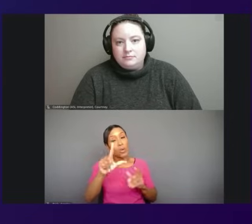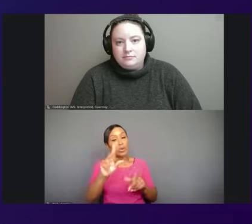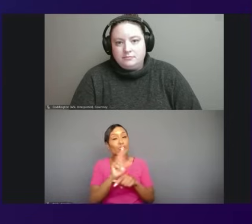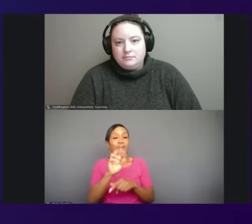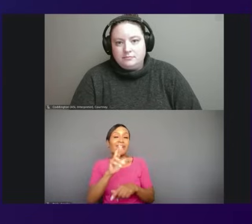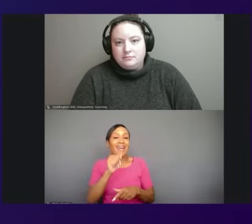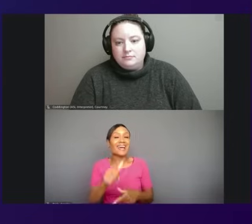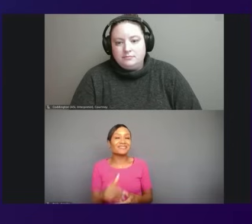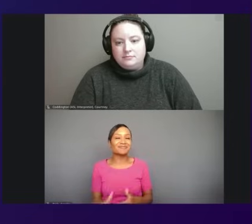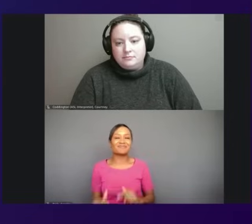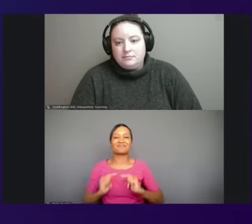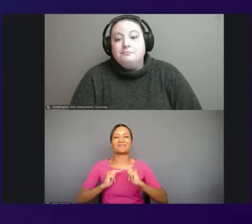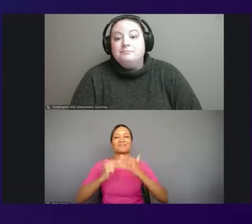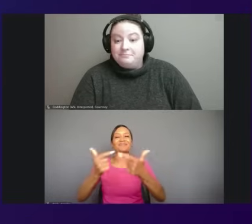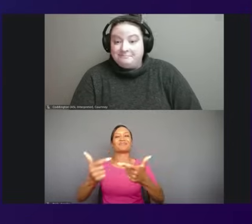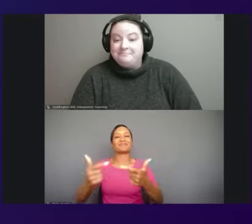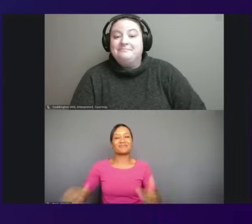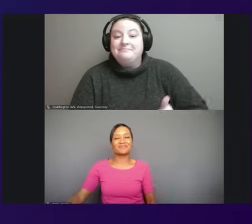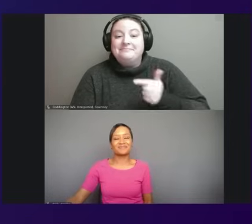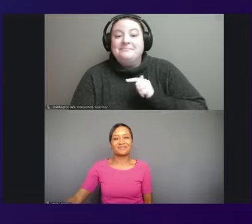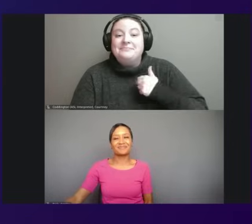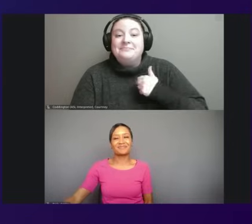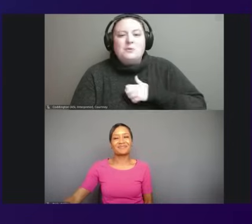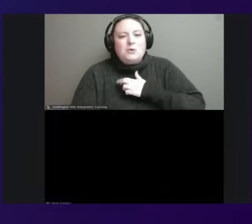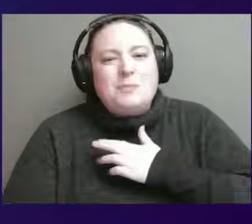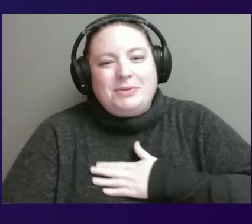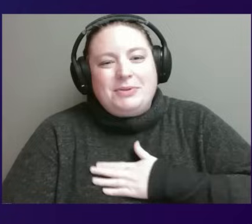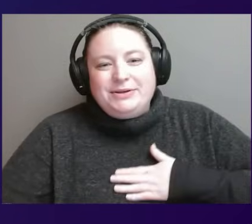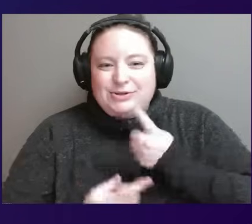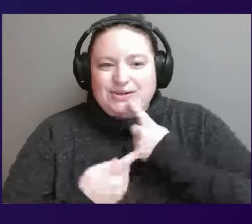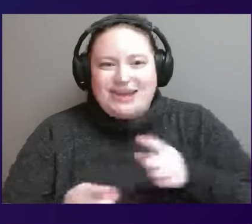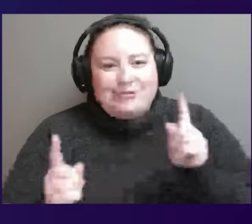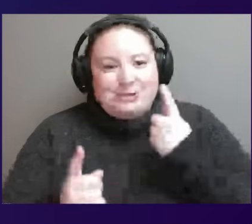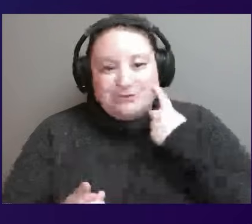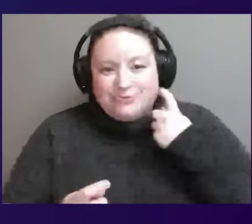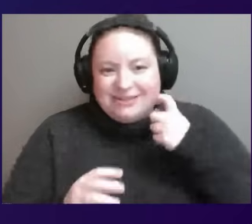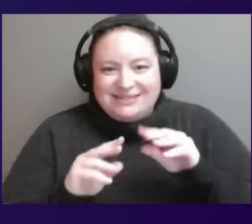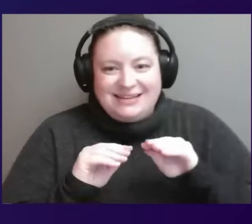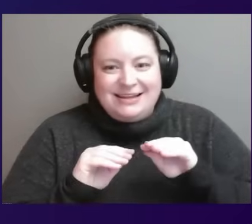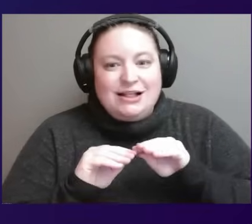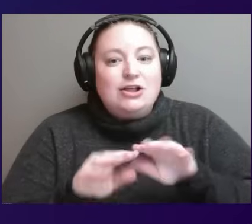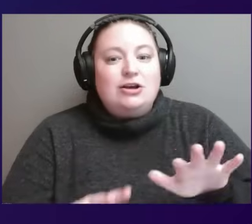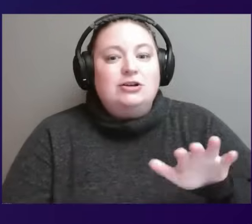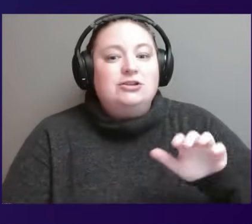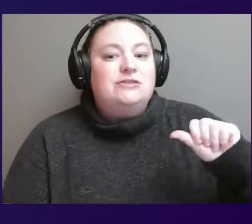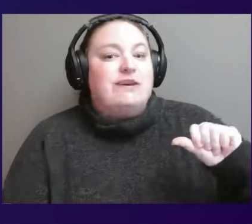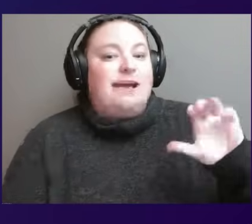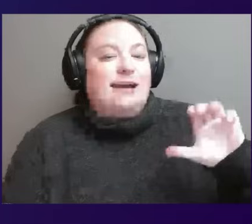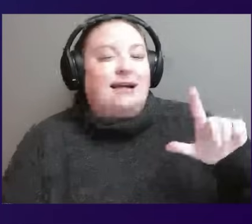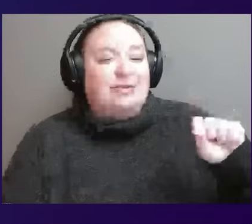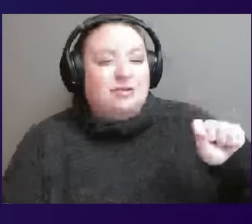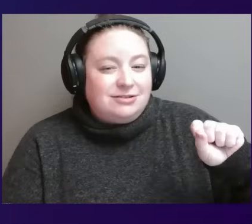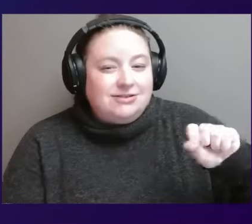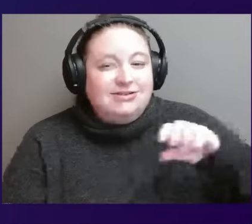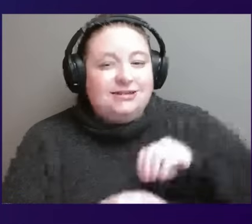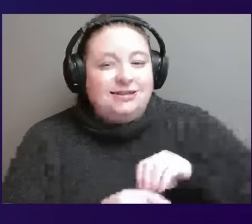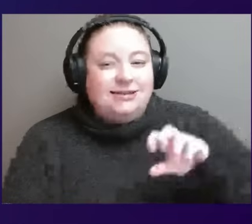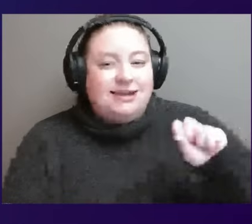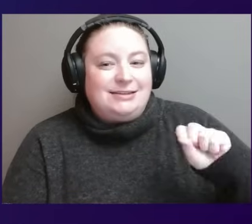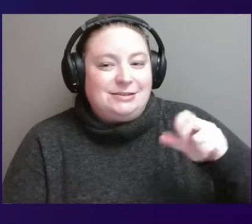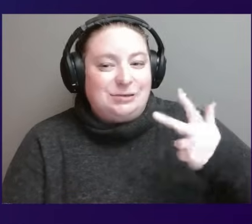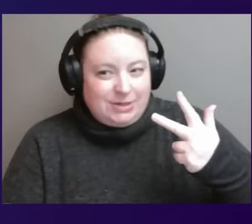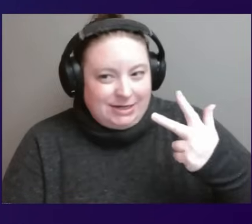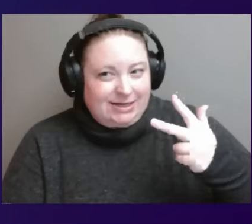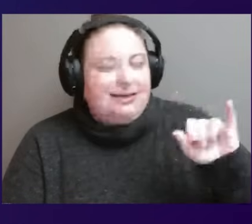so we're pleased to announce that the recent launch of Acl's and Amazon S3 inventory reports. This is